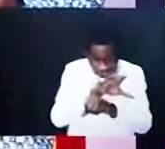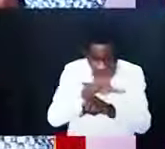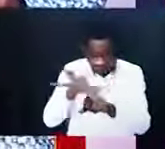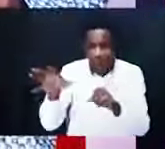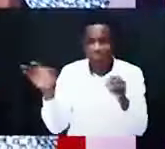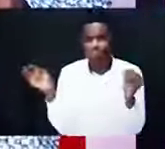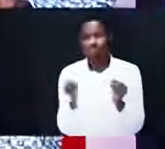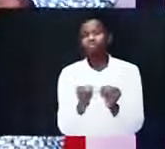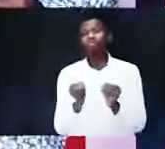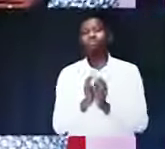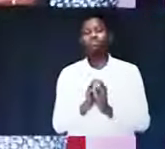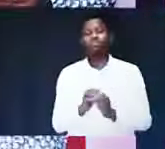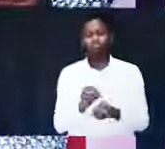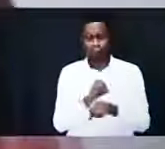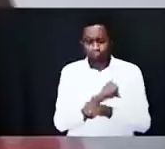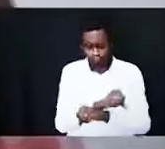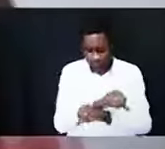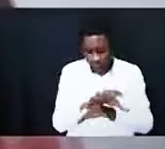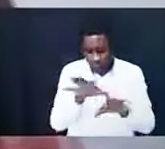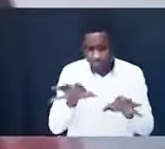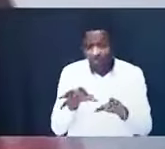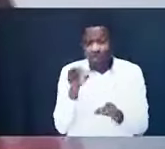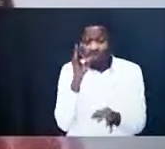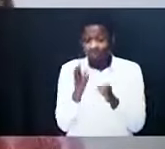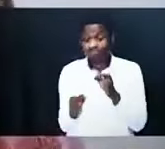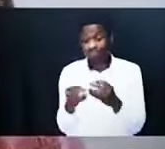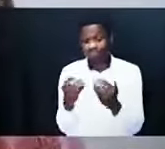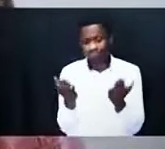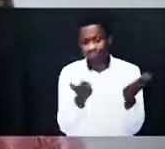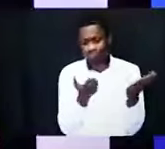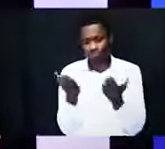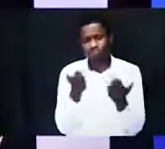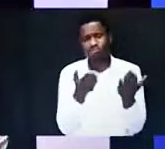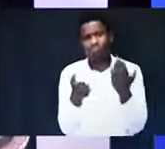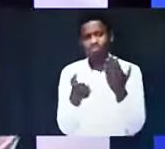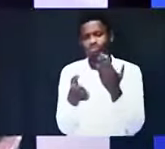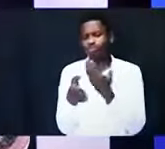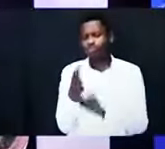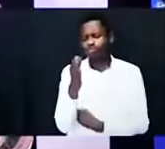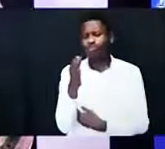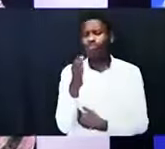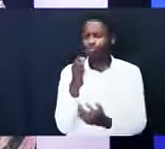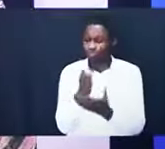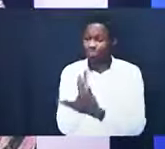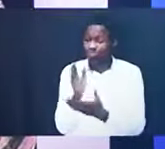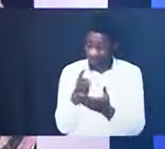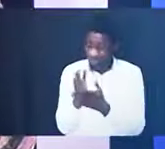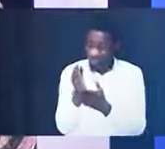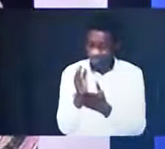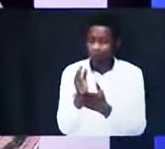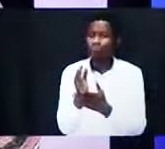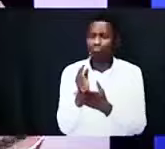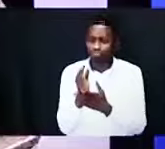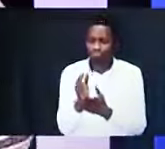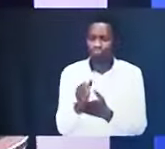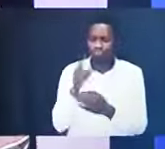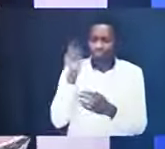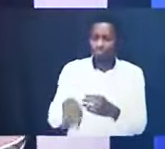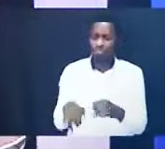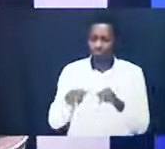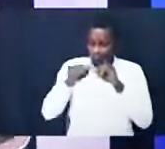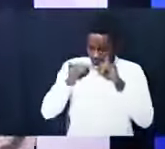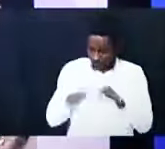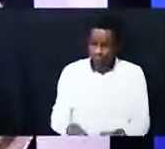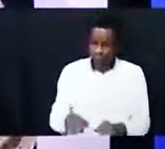If you serve the Lord aright, it is a wholesome yummy. Spend some time in prayer. You have to